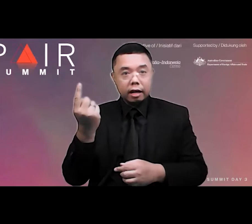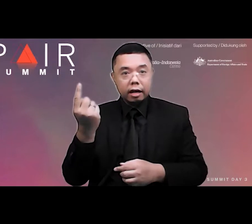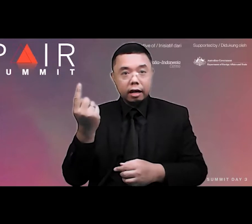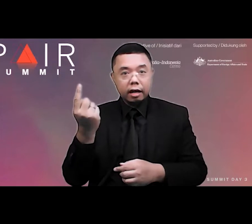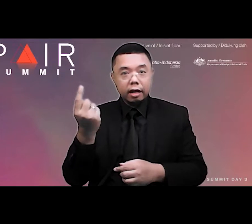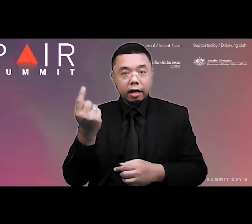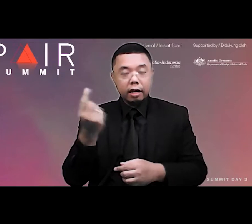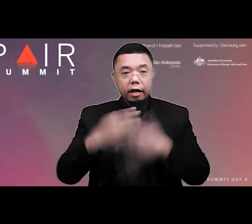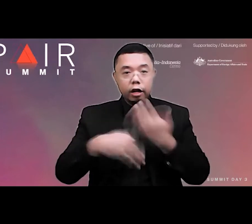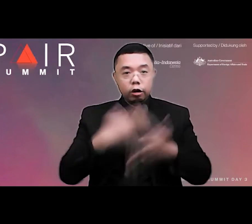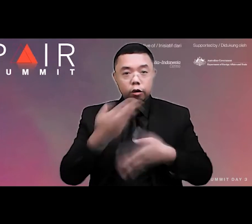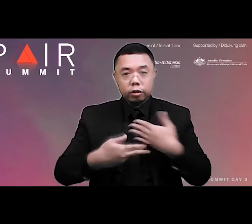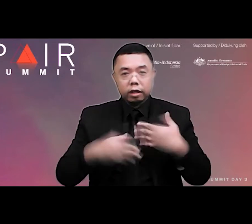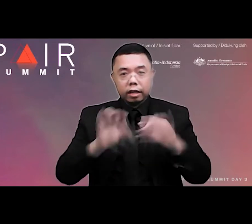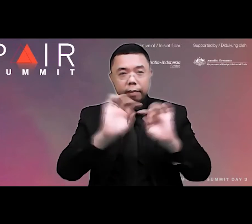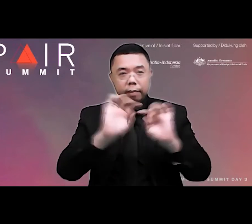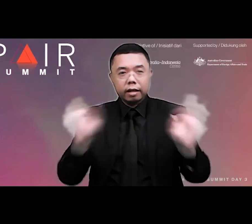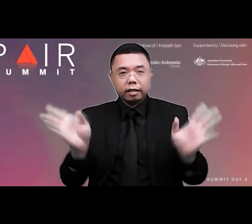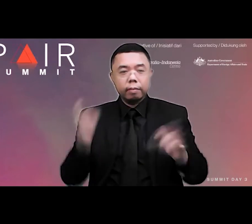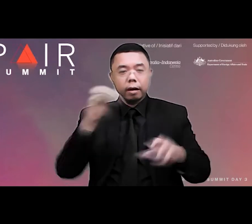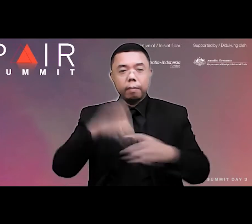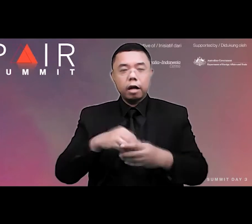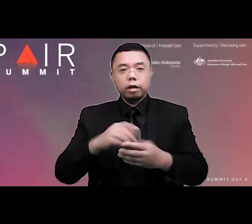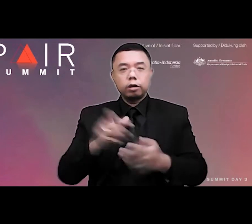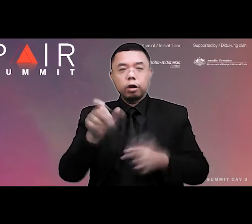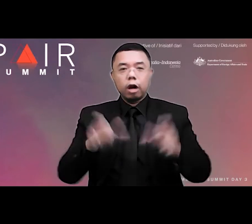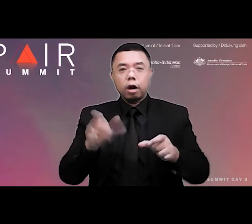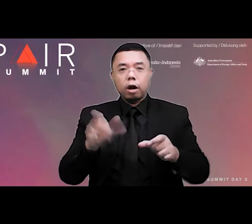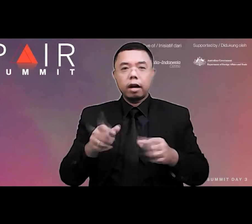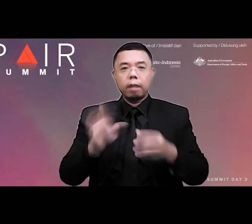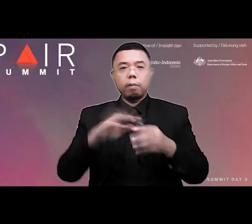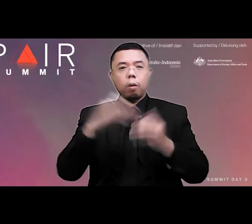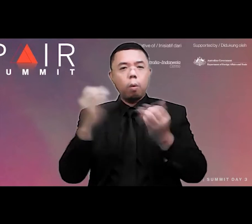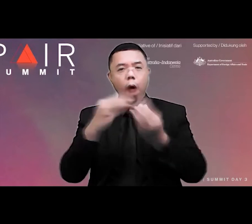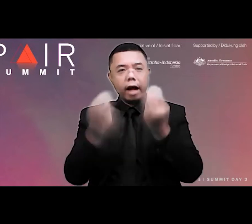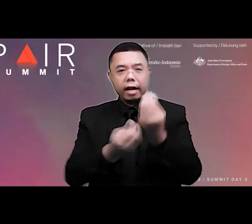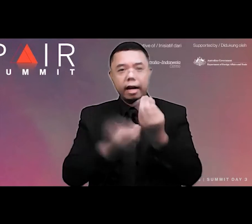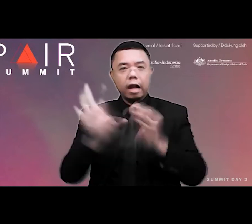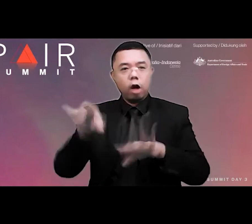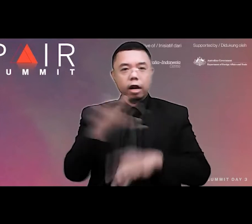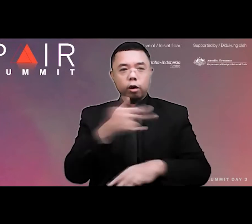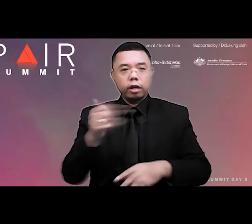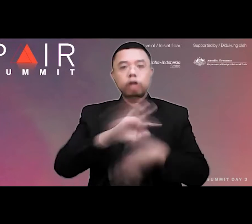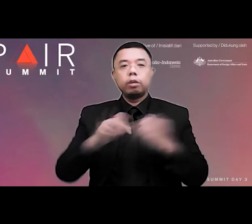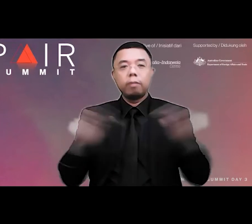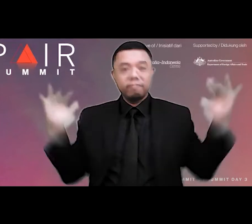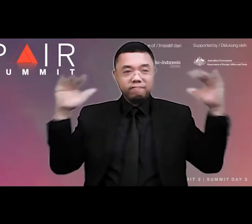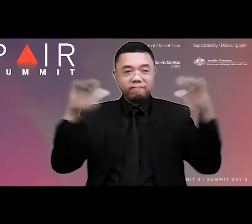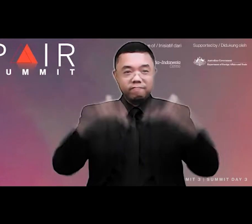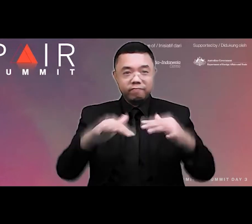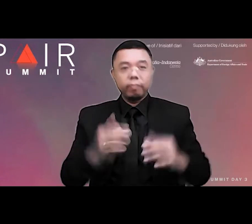both Indonesia and Australia, participants of 2021 Annual Summit of the Partnership